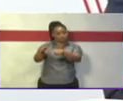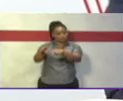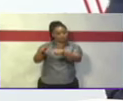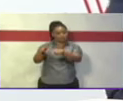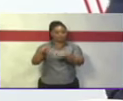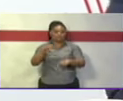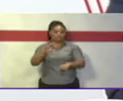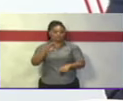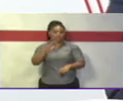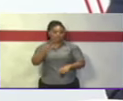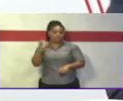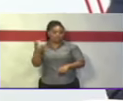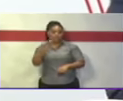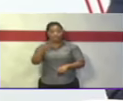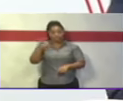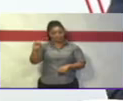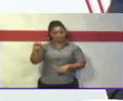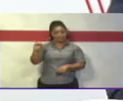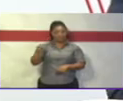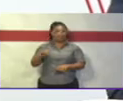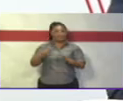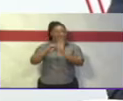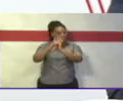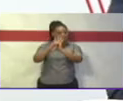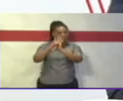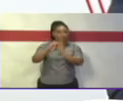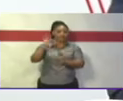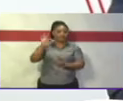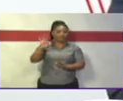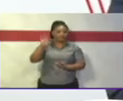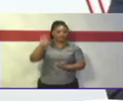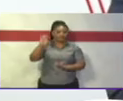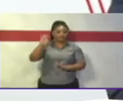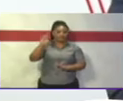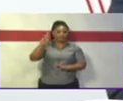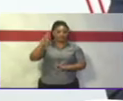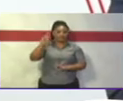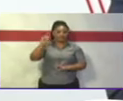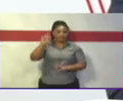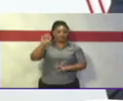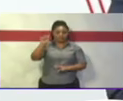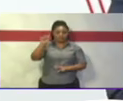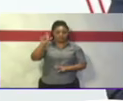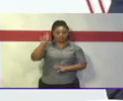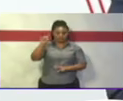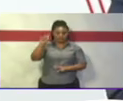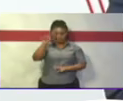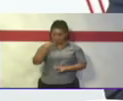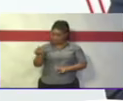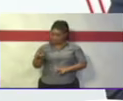the Fernandez compound, we within the day itself we engage